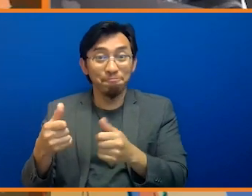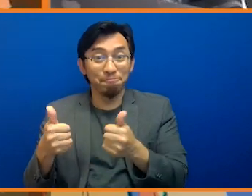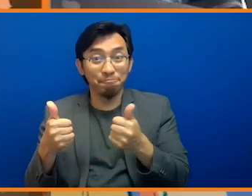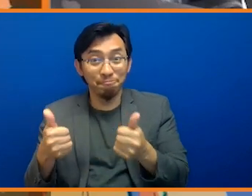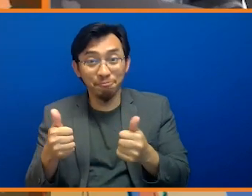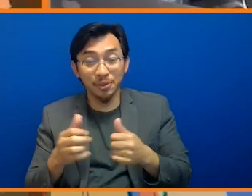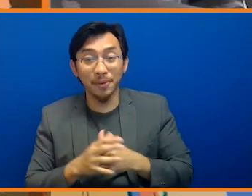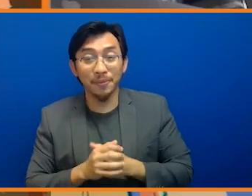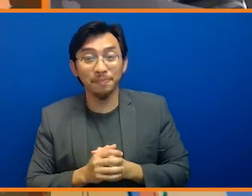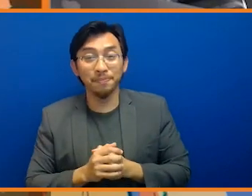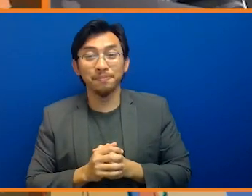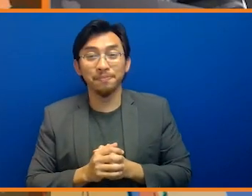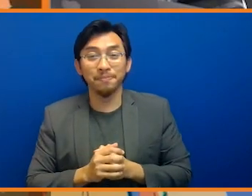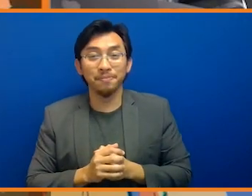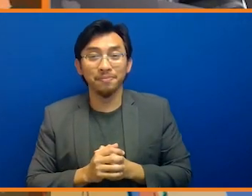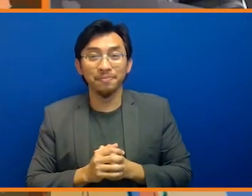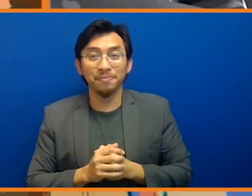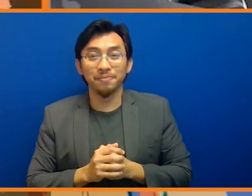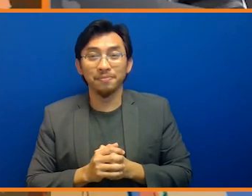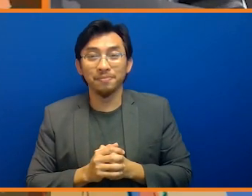the Zoom?